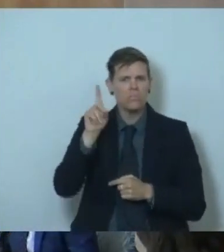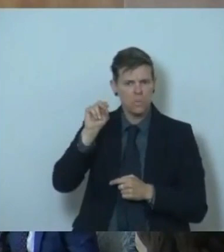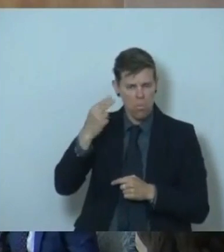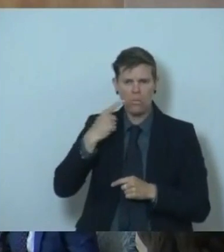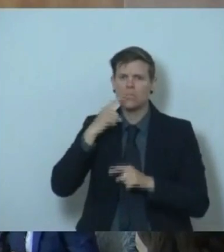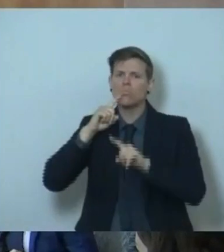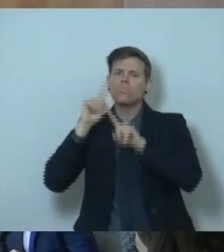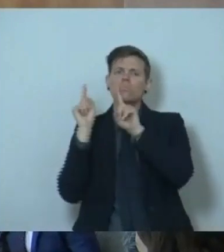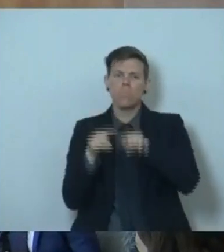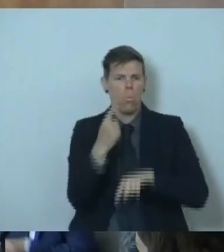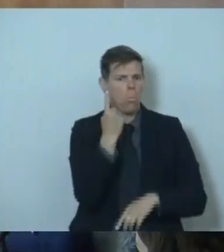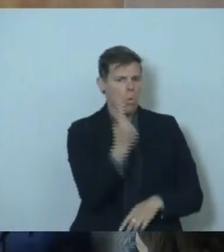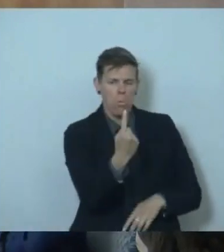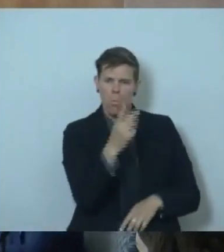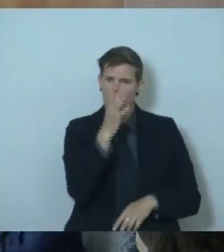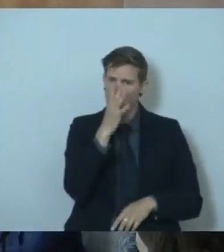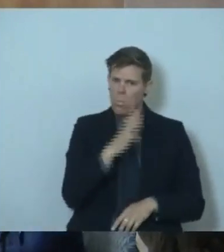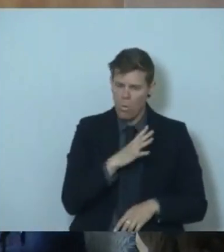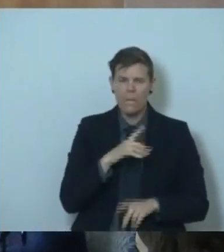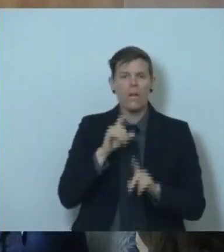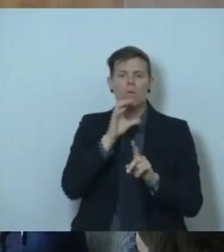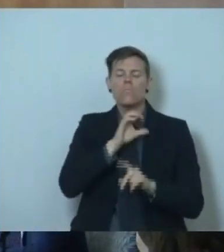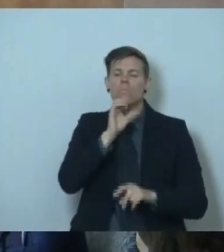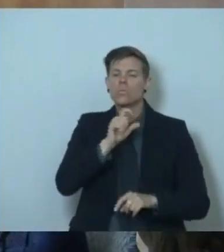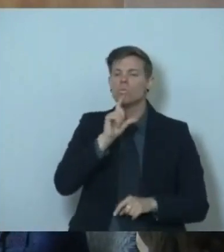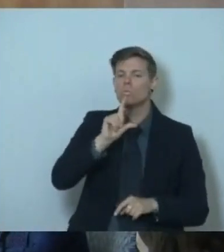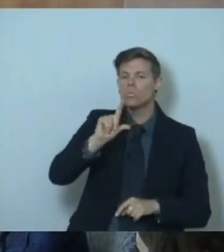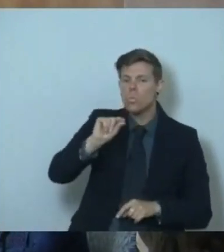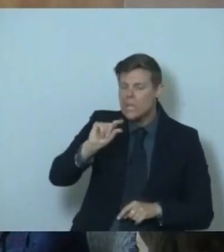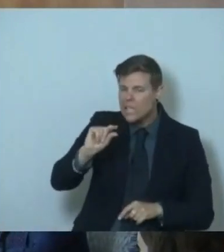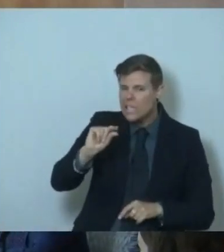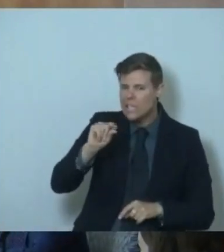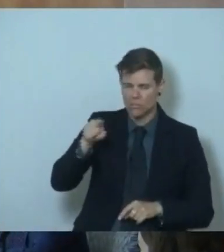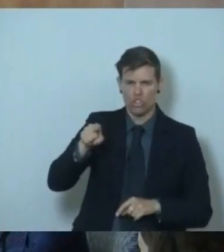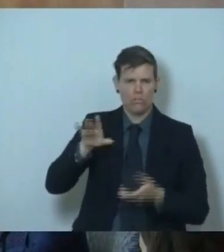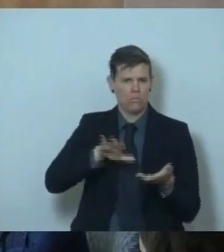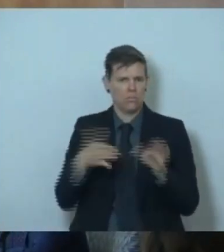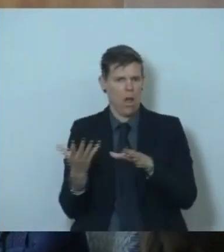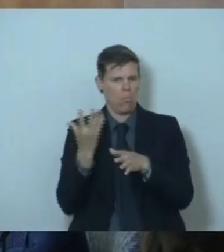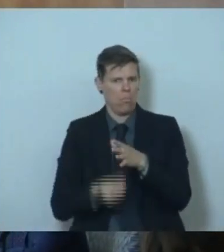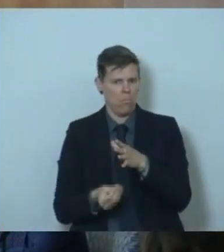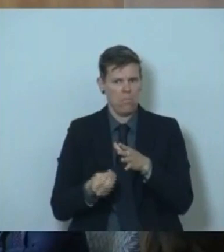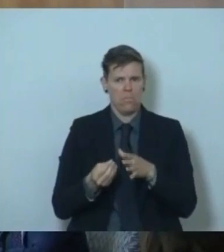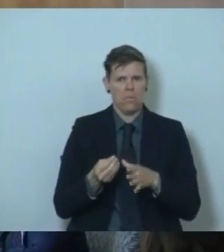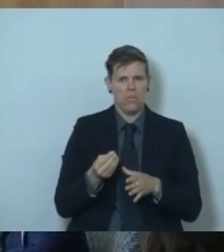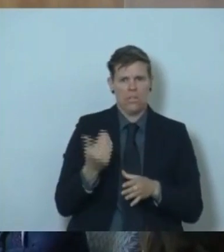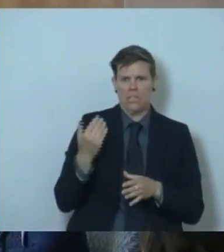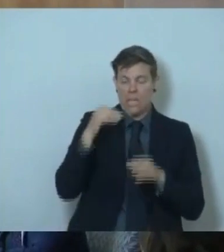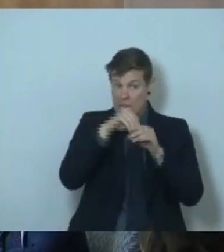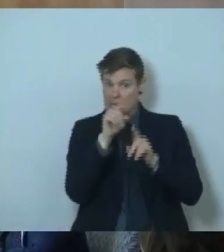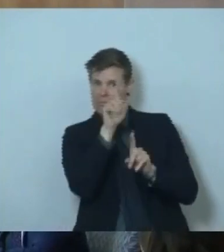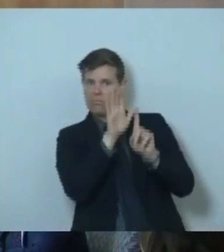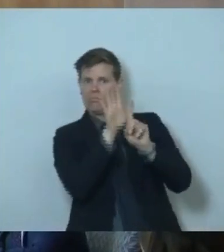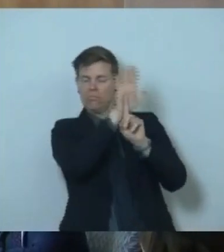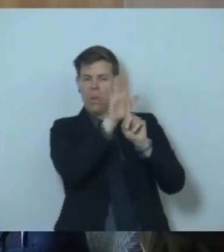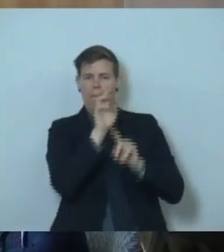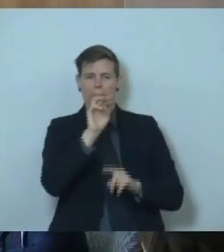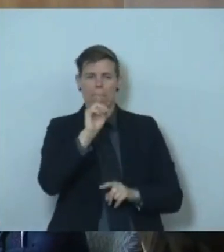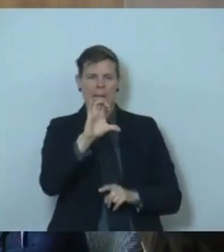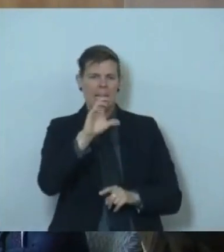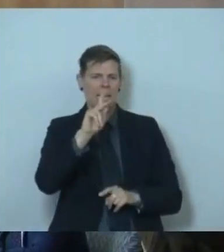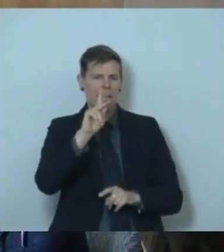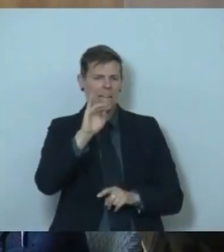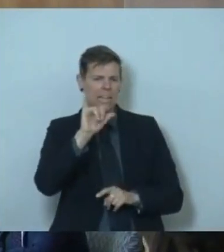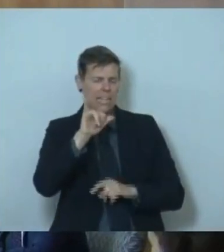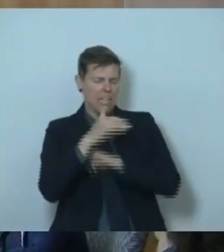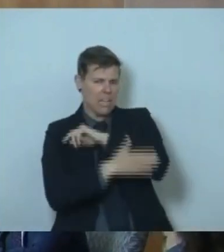So I wanted to check on that discrepancy, but my larger question was, on Friday, the Colorado governor reported that